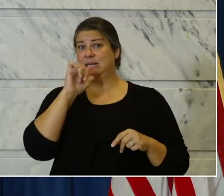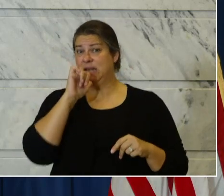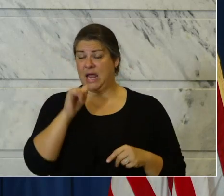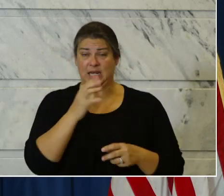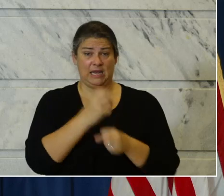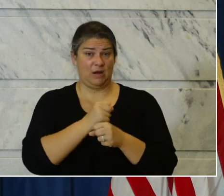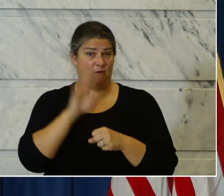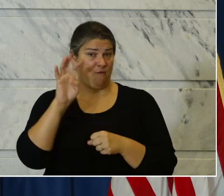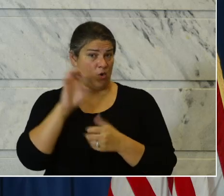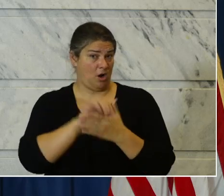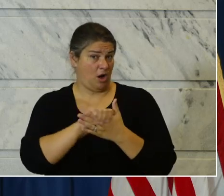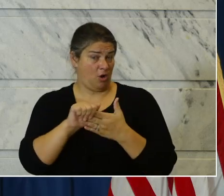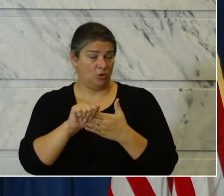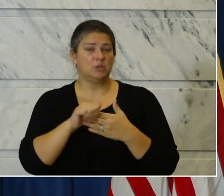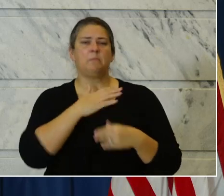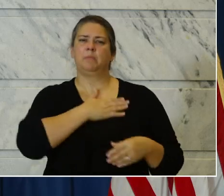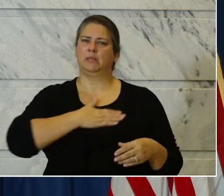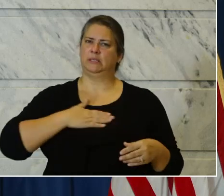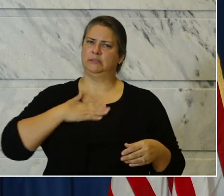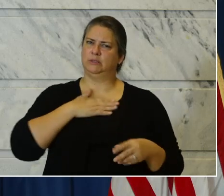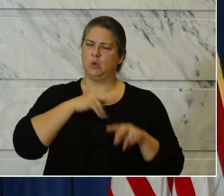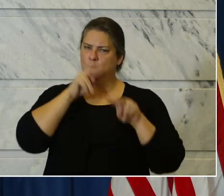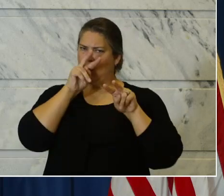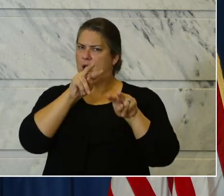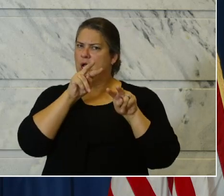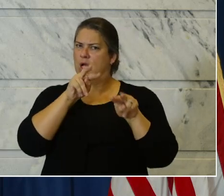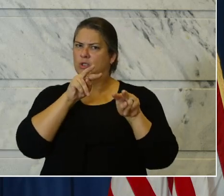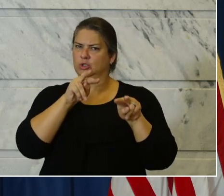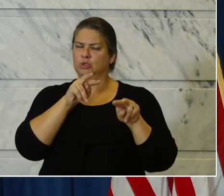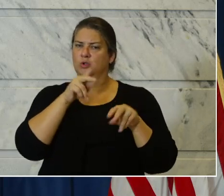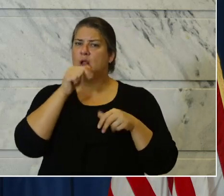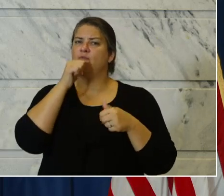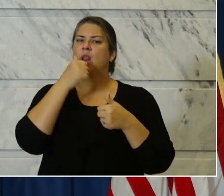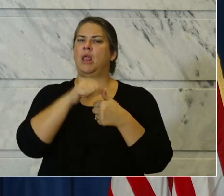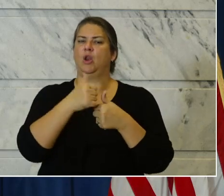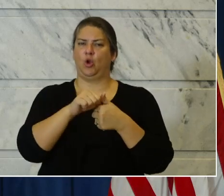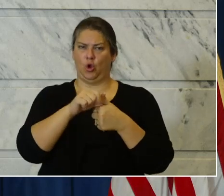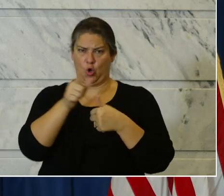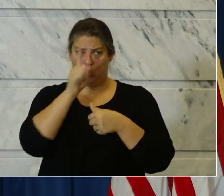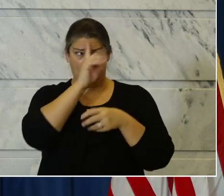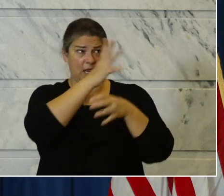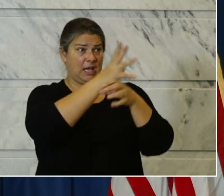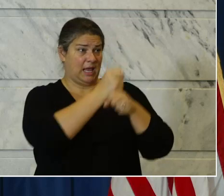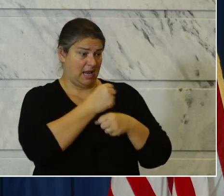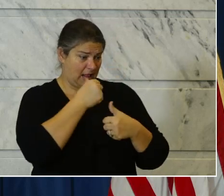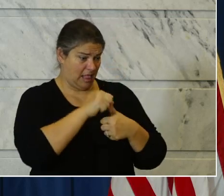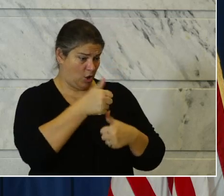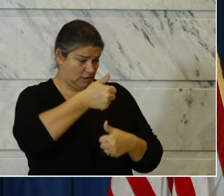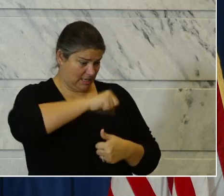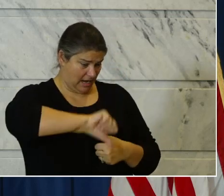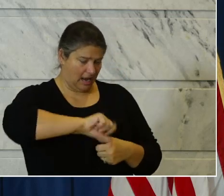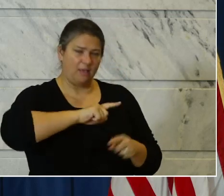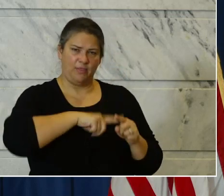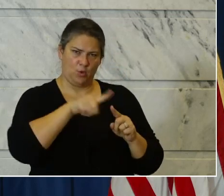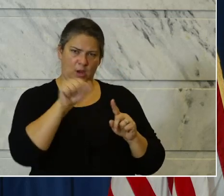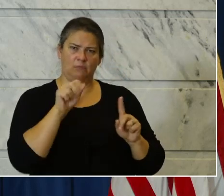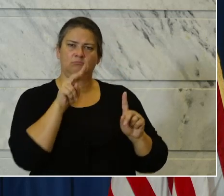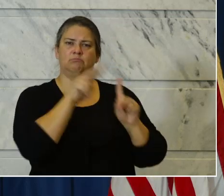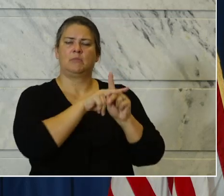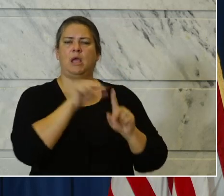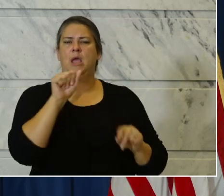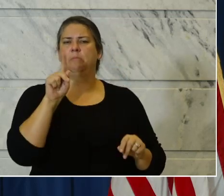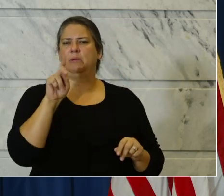the $400, please be on the lookout for a denial letter, and you can appeal that denial.